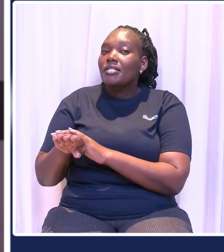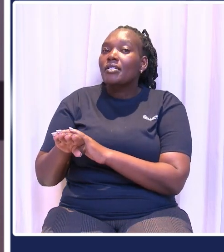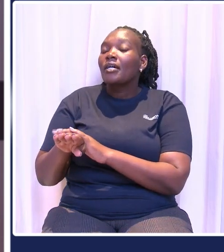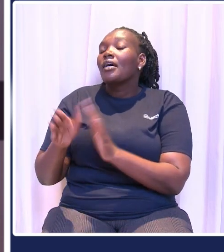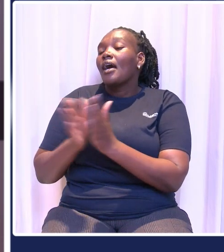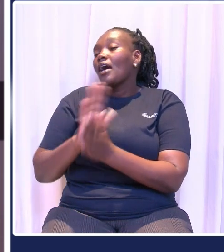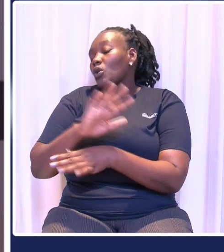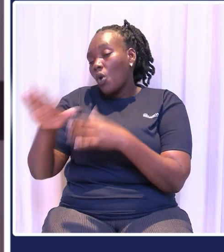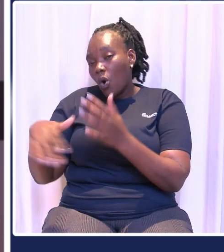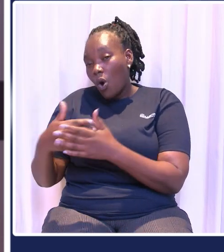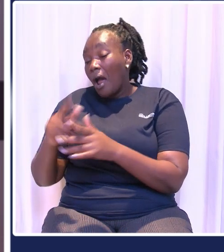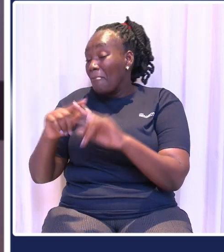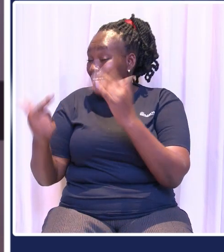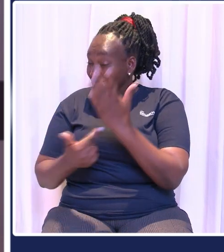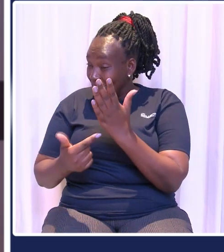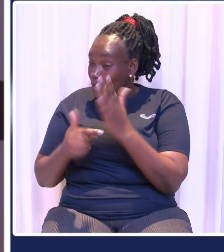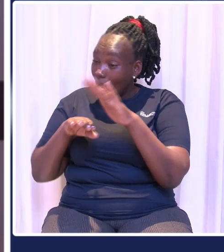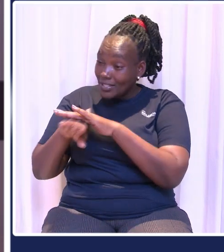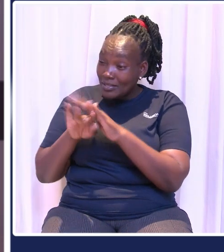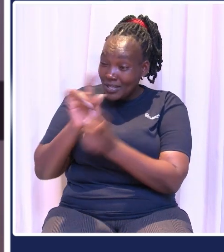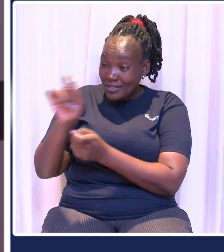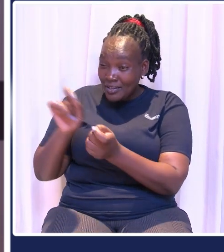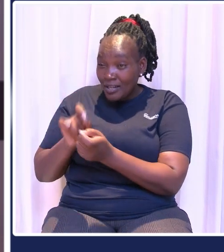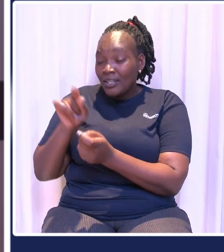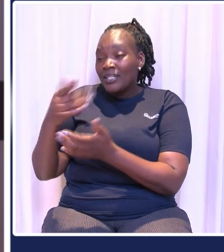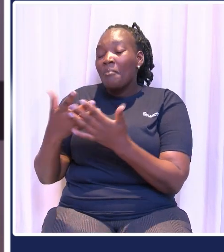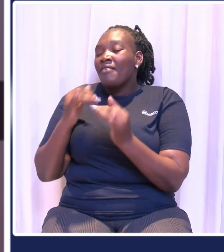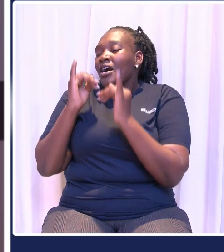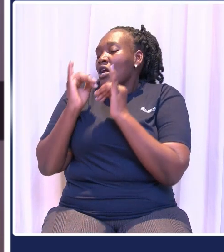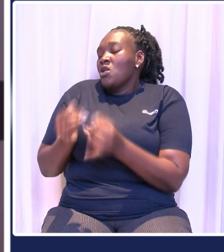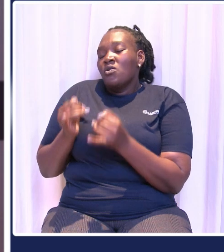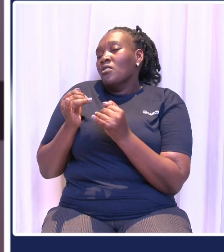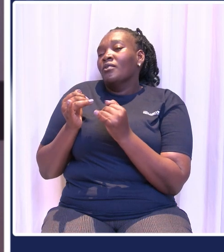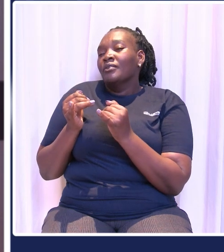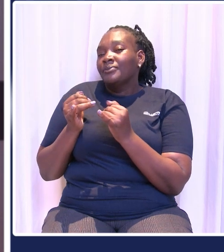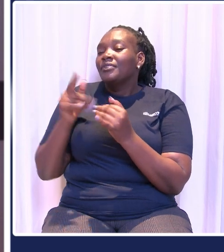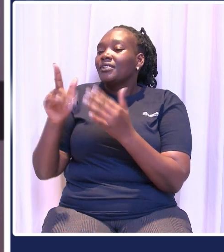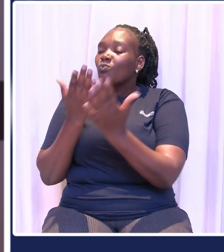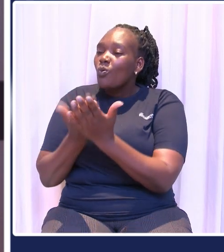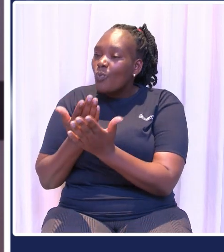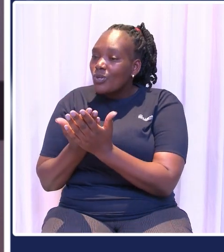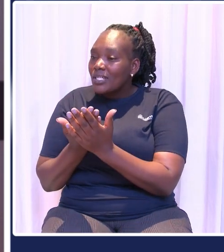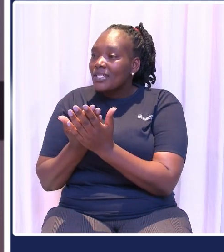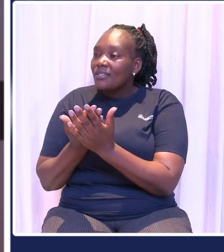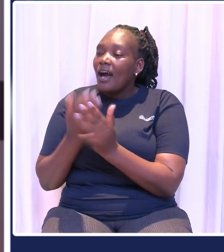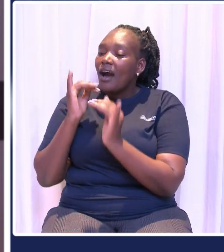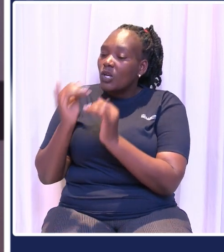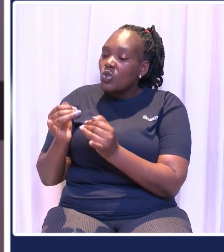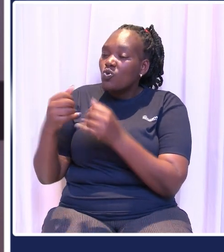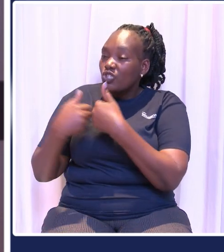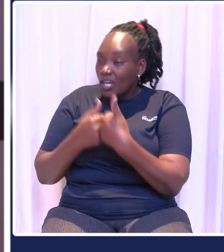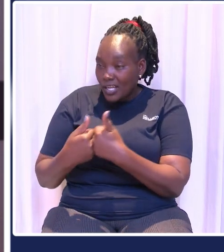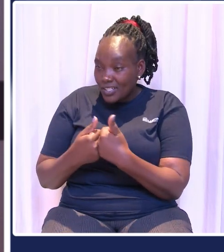and so on. But digital accessibility specifically, this is something very new, and proposes us a new